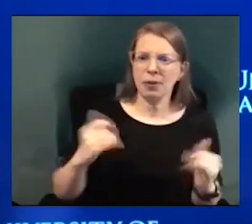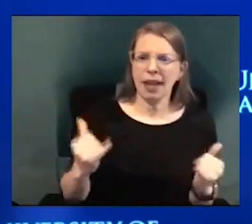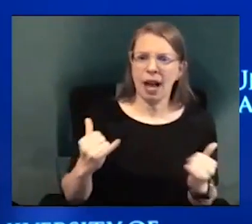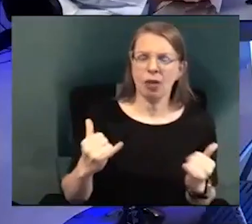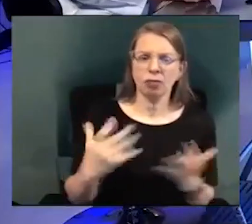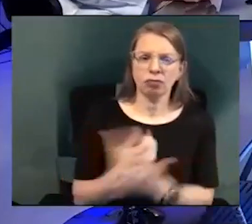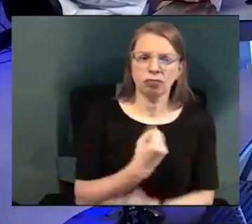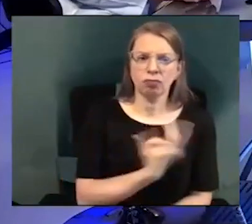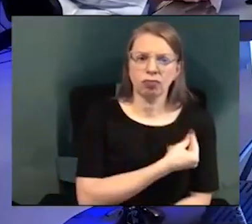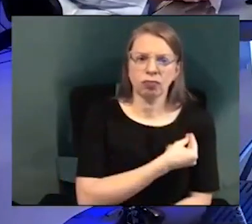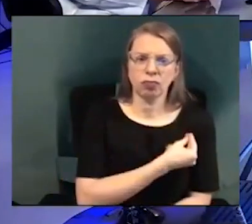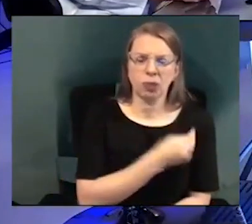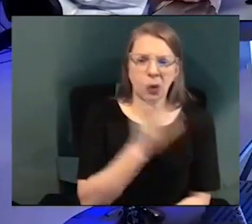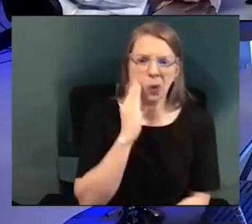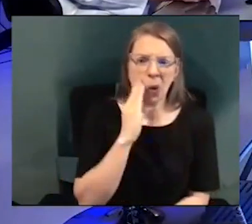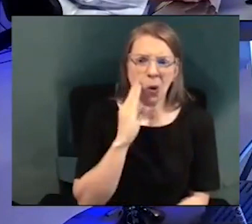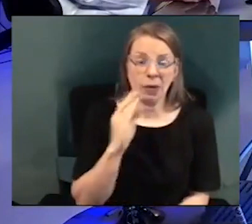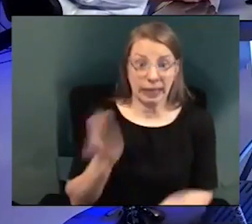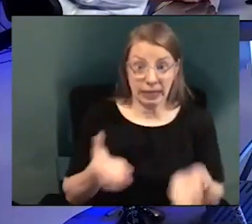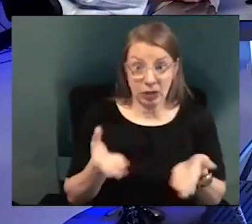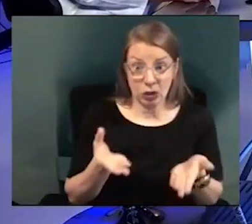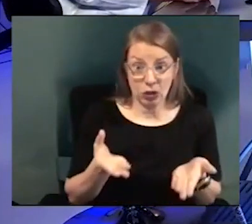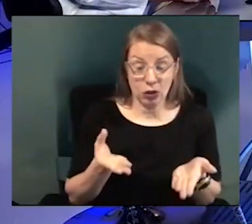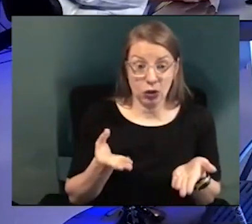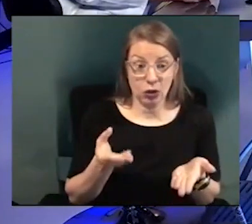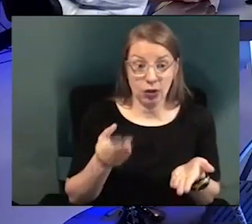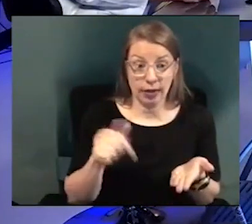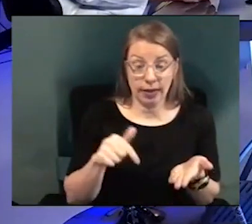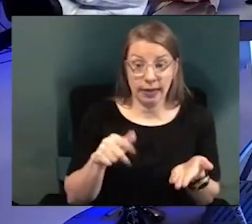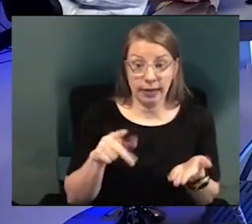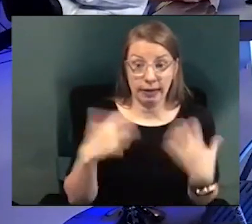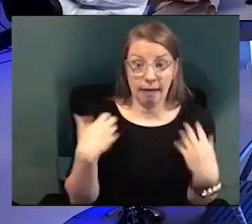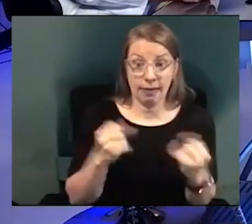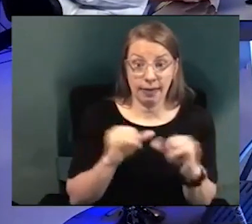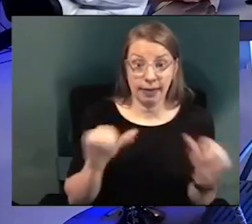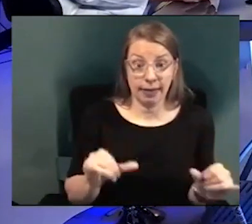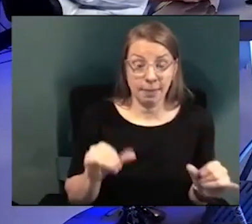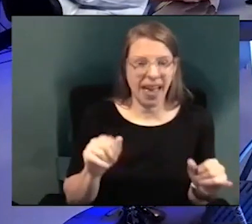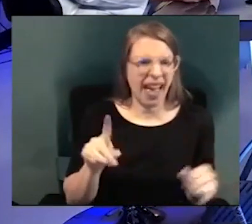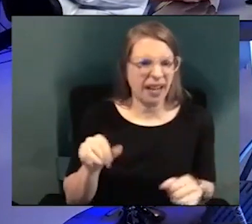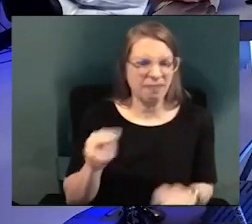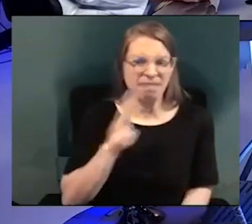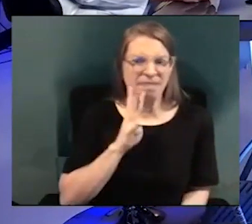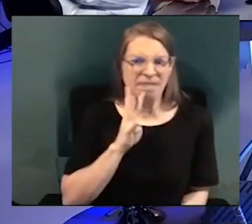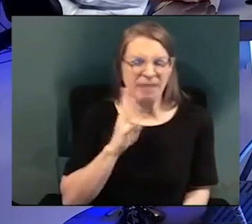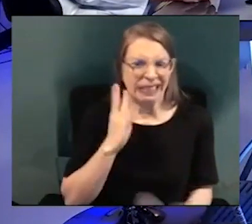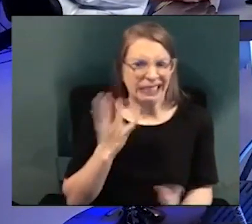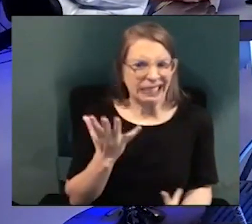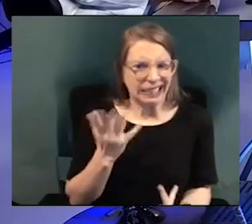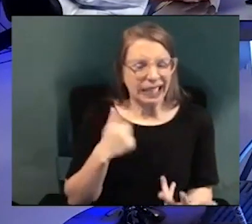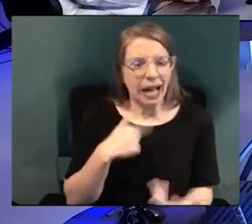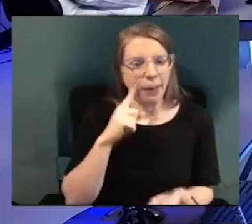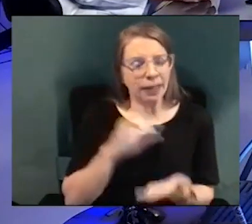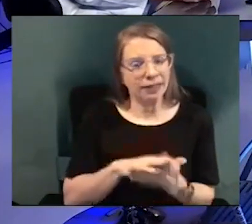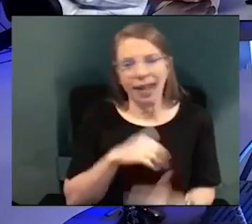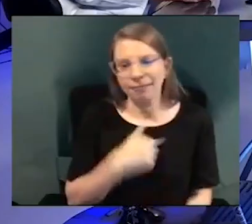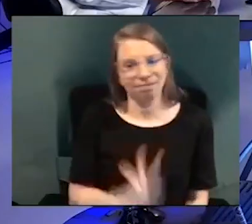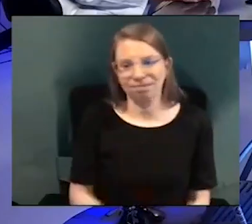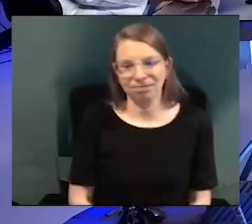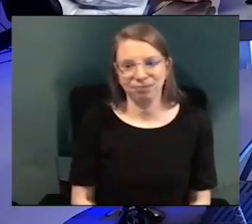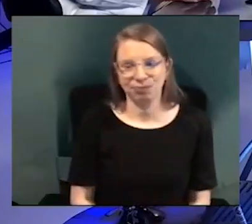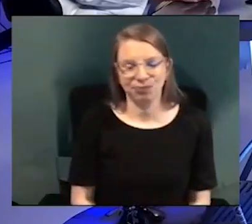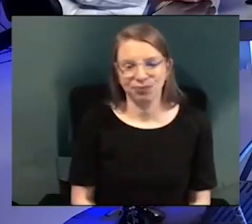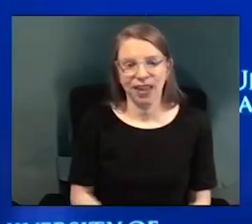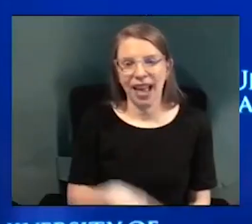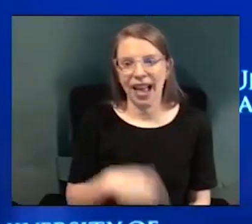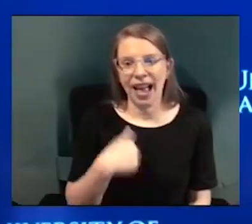Adam, do you know? Here within the health system. Yes. Gosh. I believe I can't. I tell you, but I